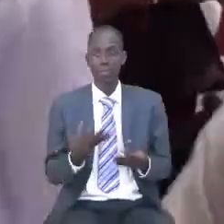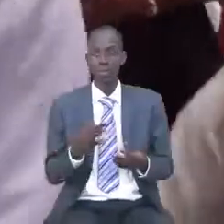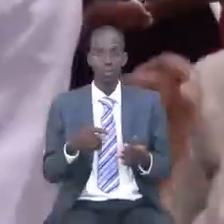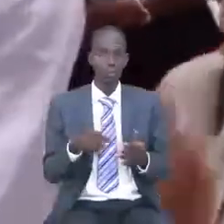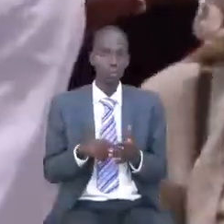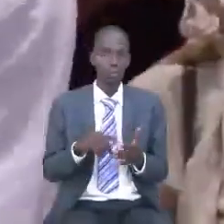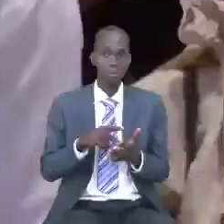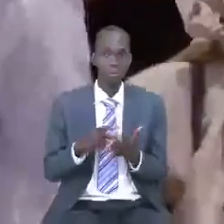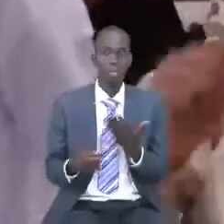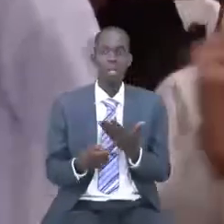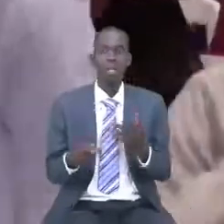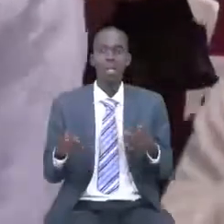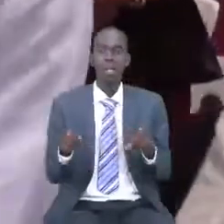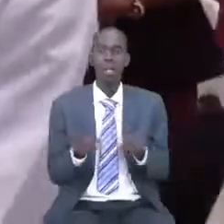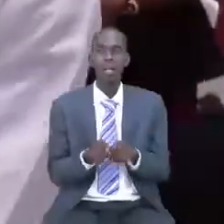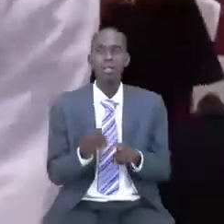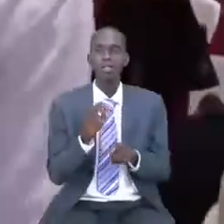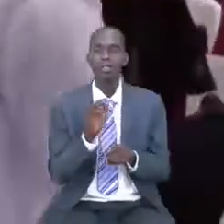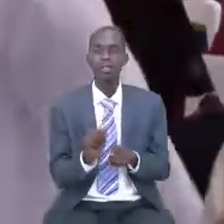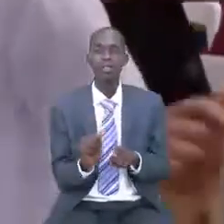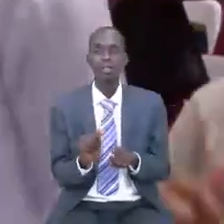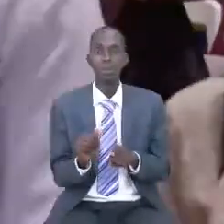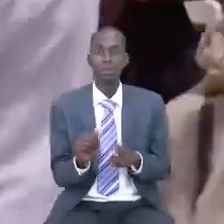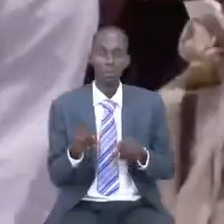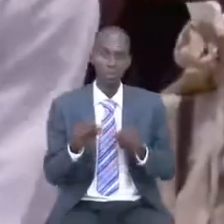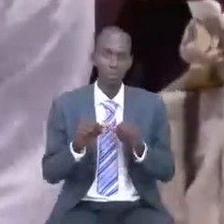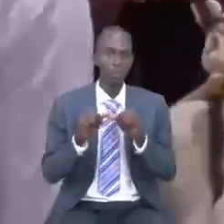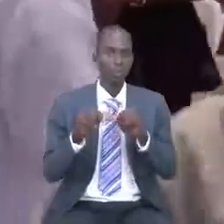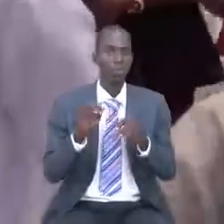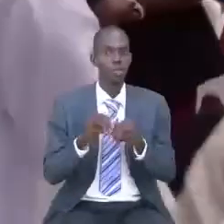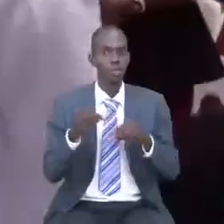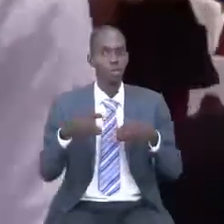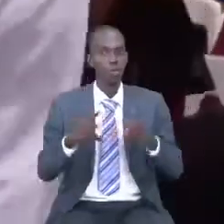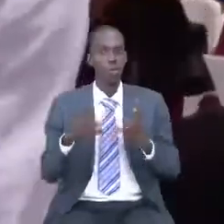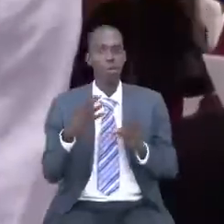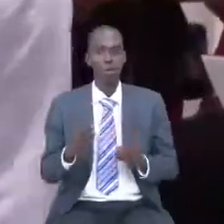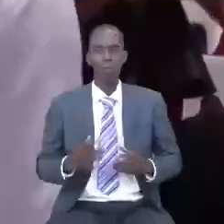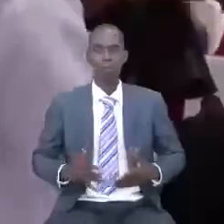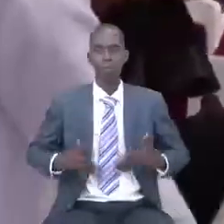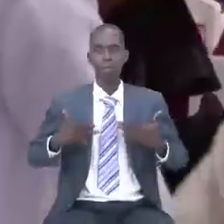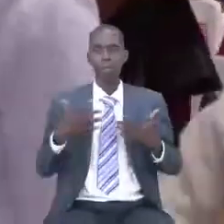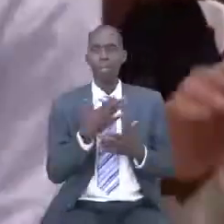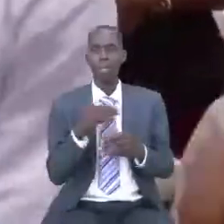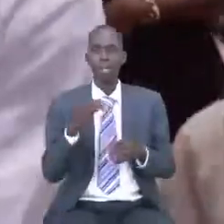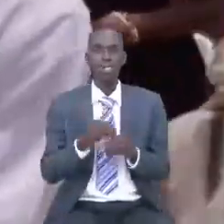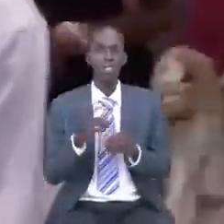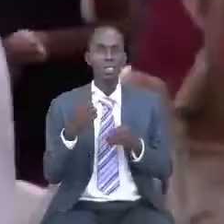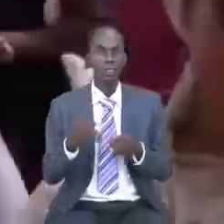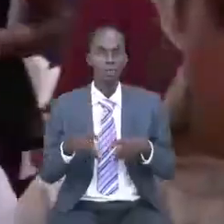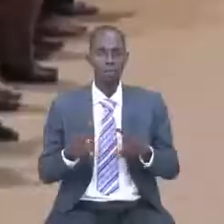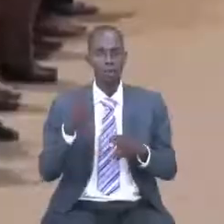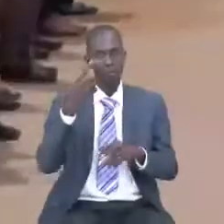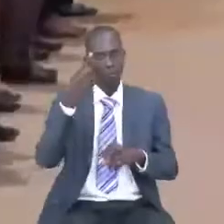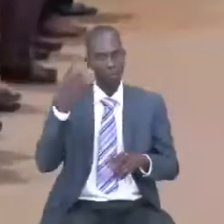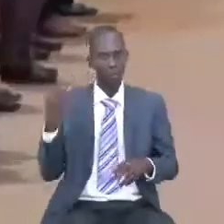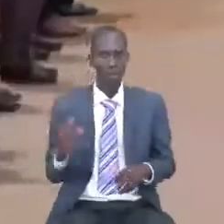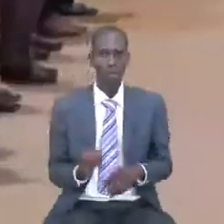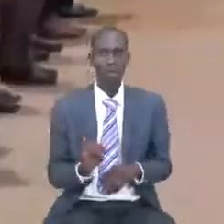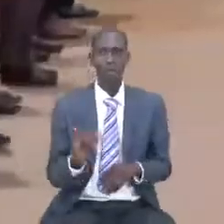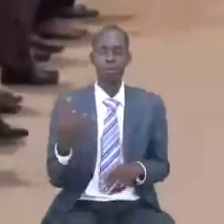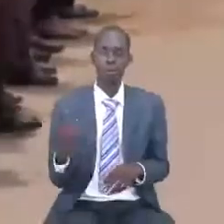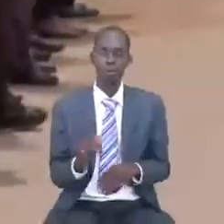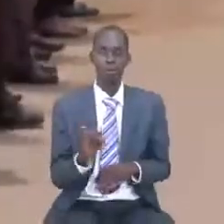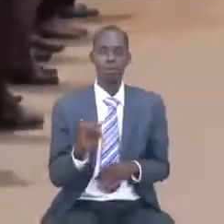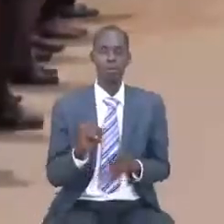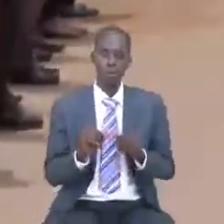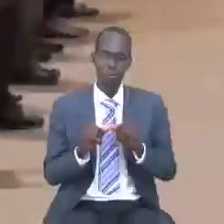as you remain in the way, of life and in the way for life. Remain